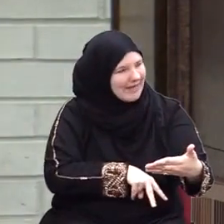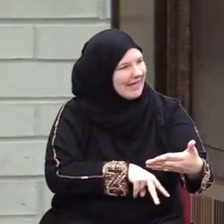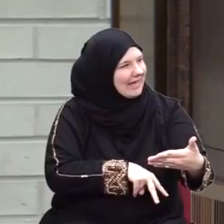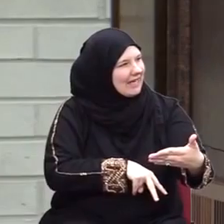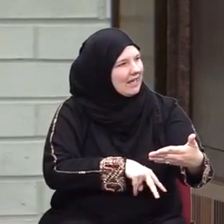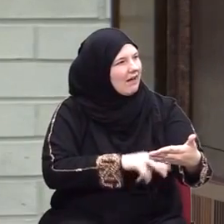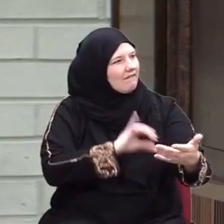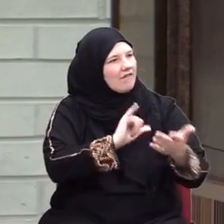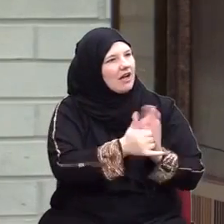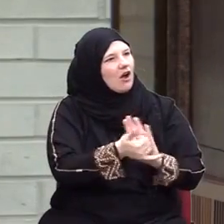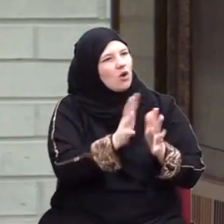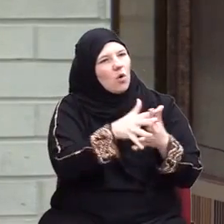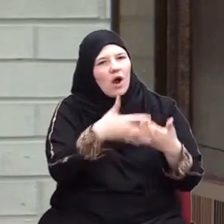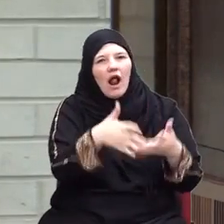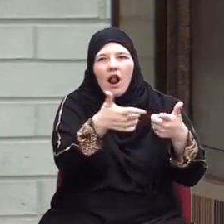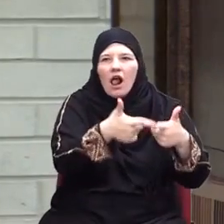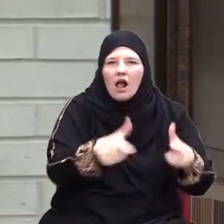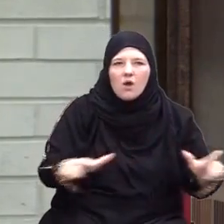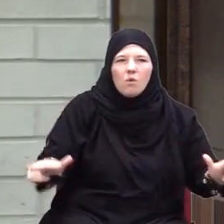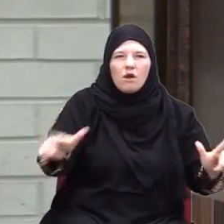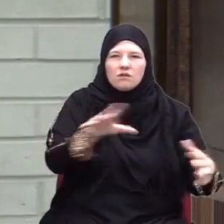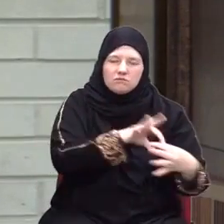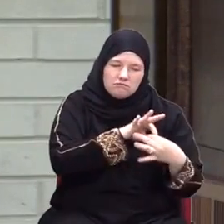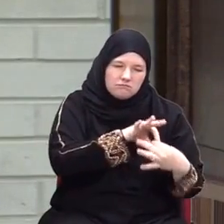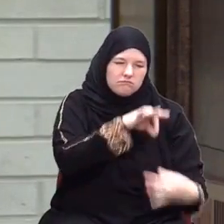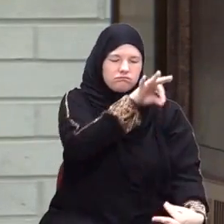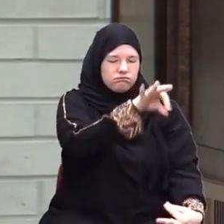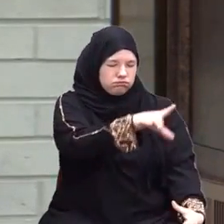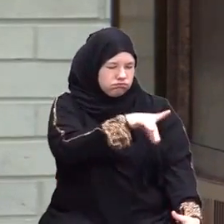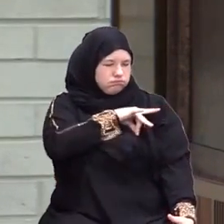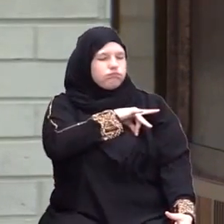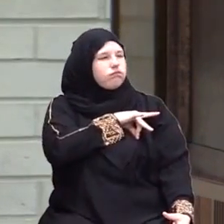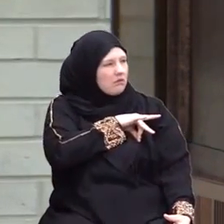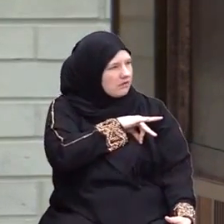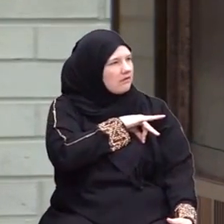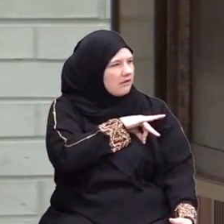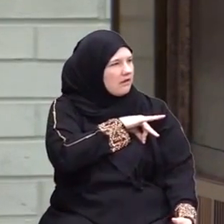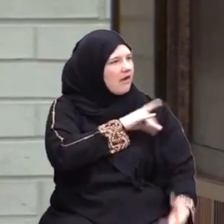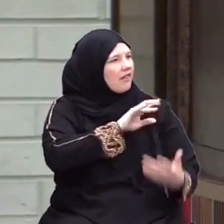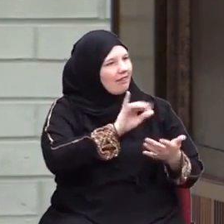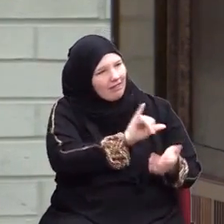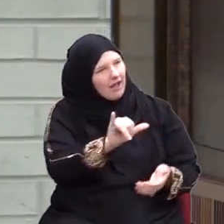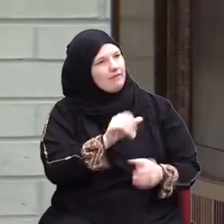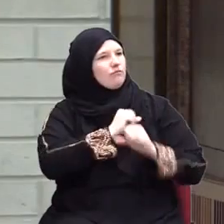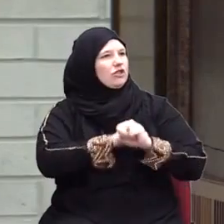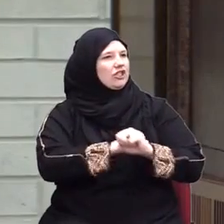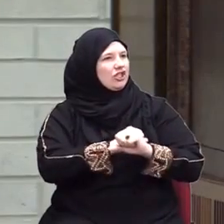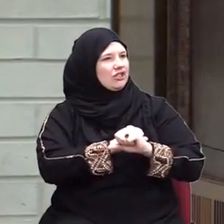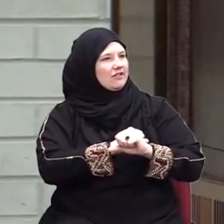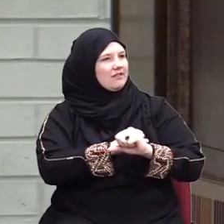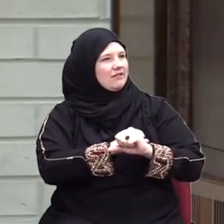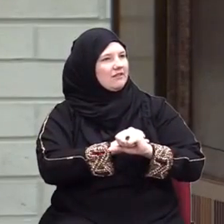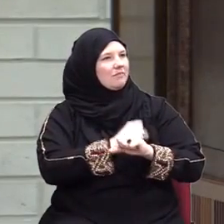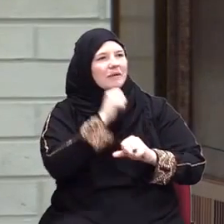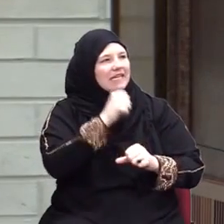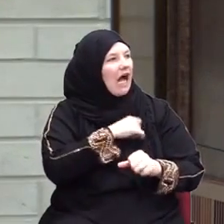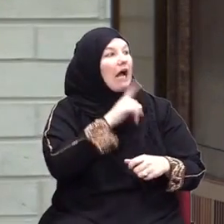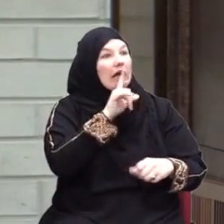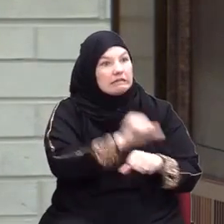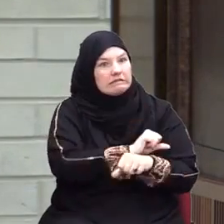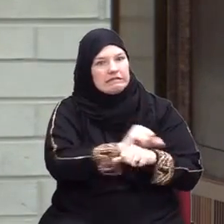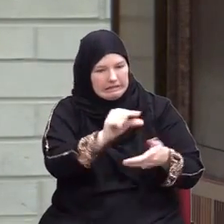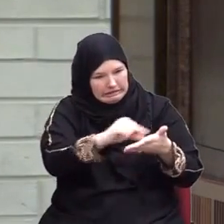the body. When you, for the soul, when you skin it off of yourself, you become exposed. That